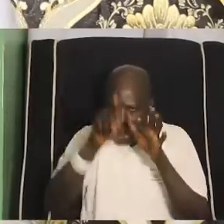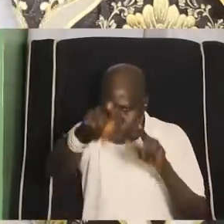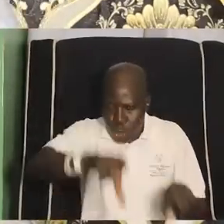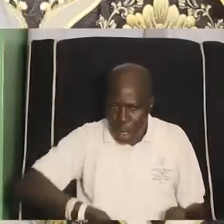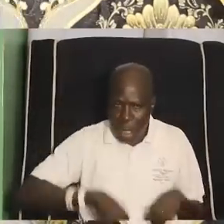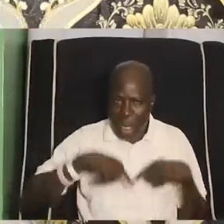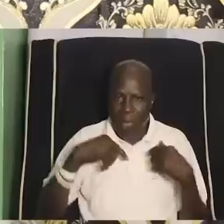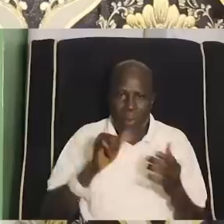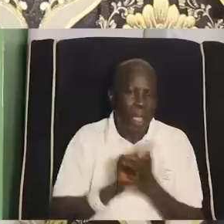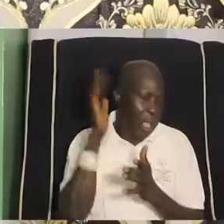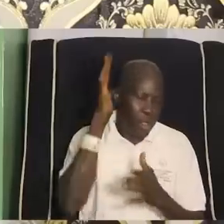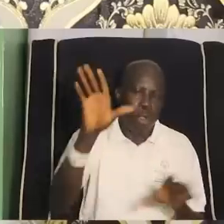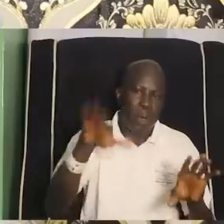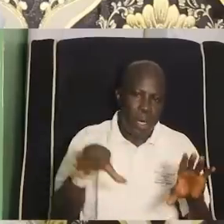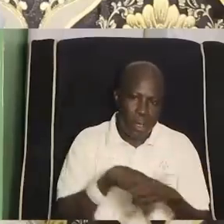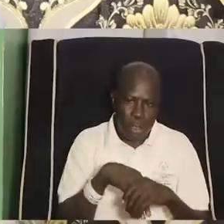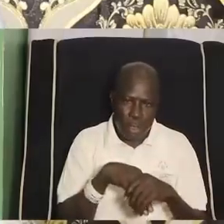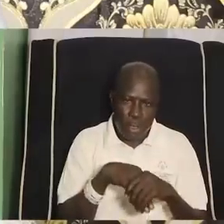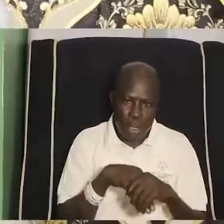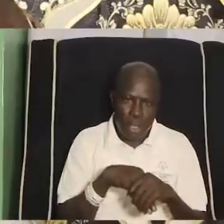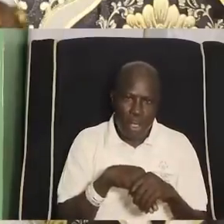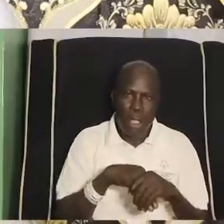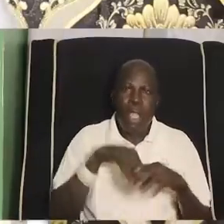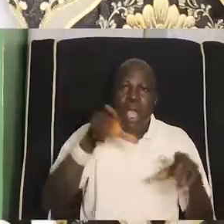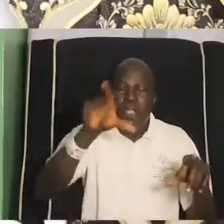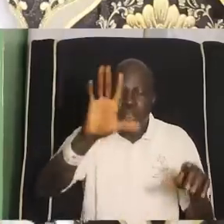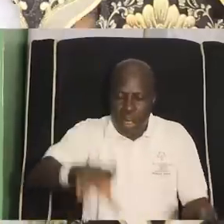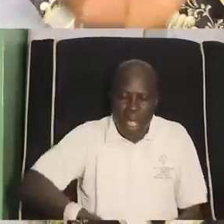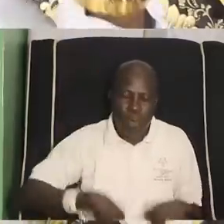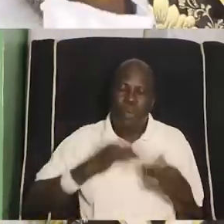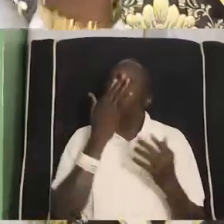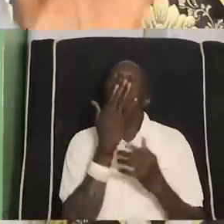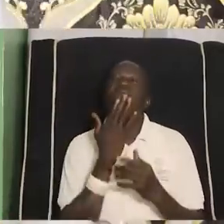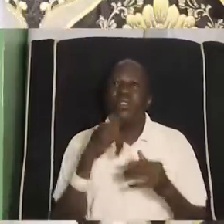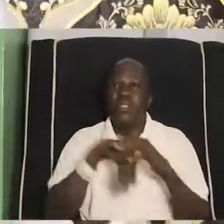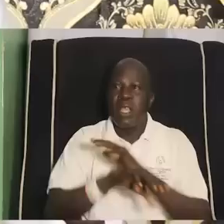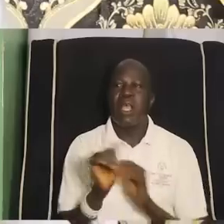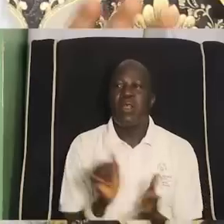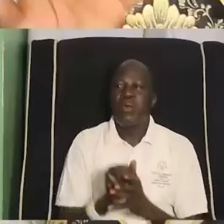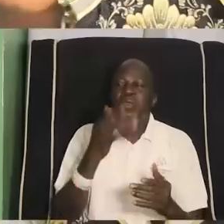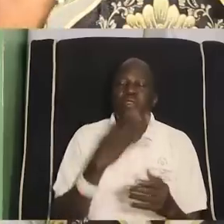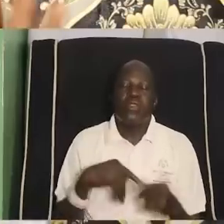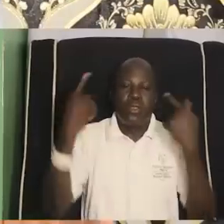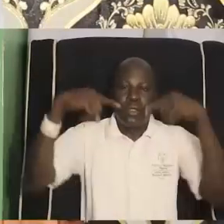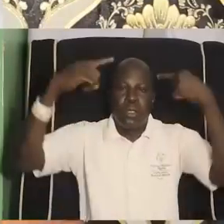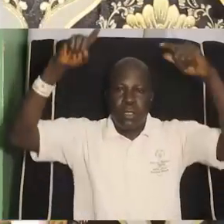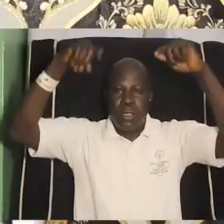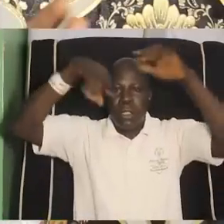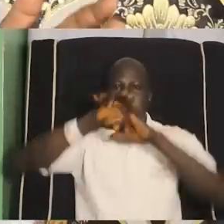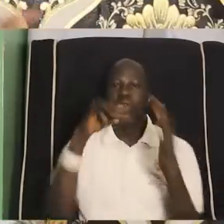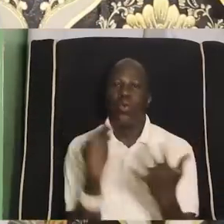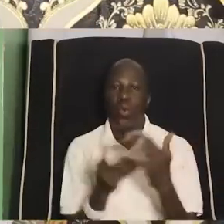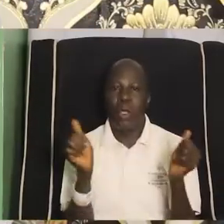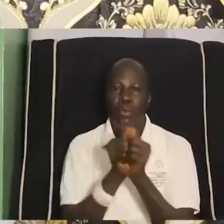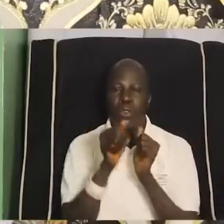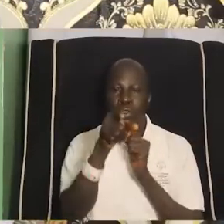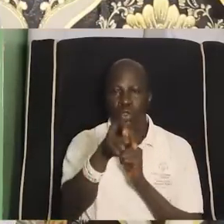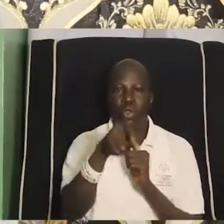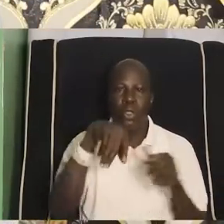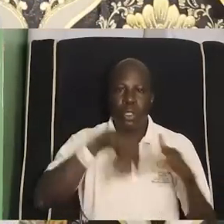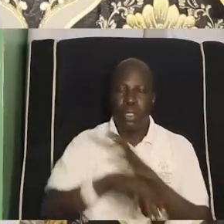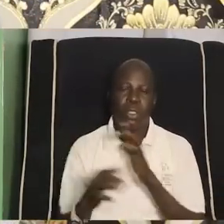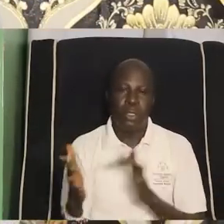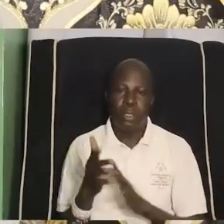to your life. Àti ìgbéyàwó rẹ̀. And your marriage. Kí ayé rẹ̀ kó ní adùn. Your life will be sweet. Kó dẹ̀ ní àṣeyọrí. And you succeed. Yóò dẹ̀ dára fún. It is well with you.